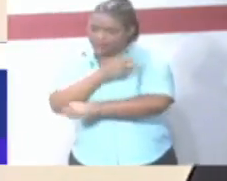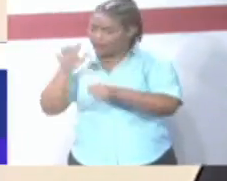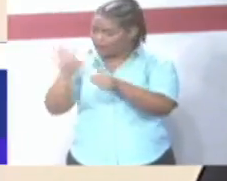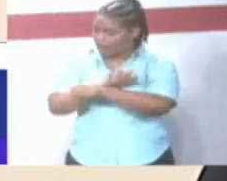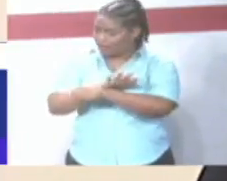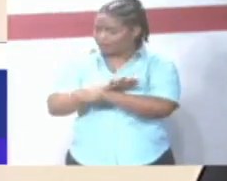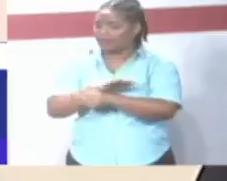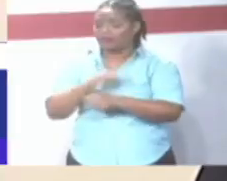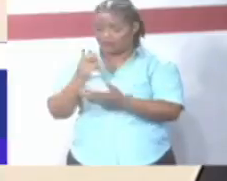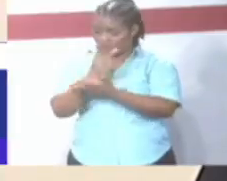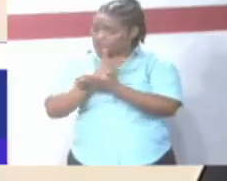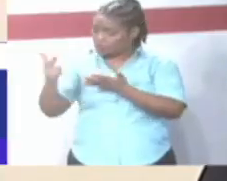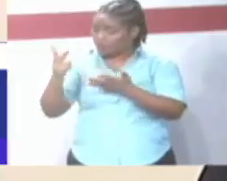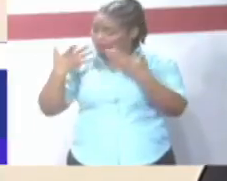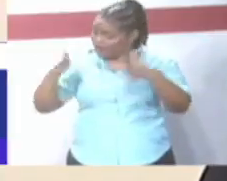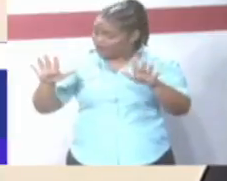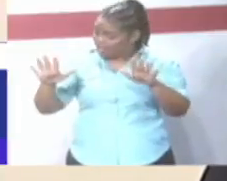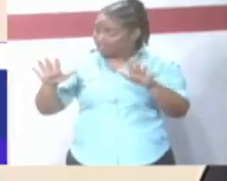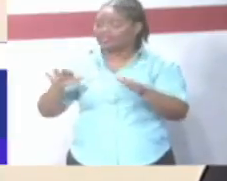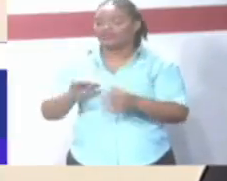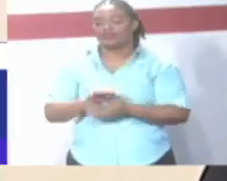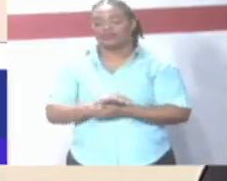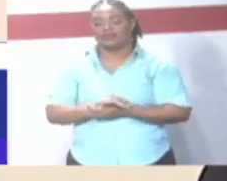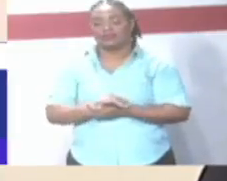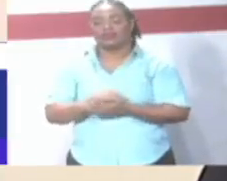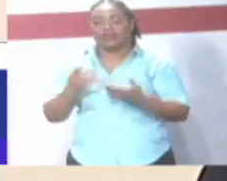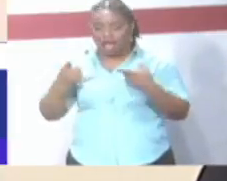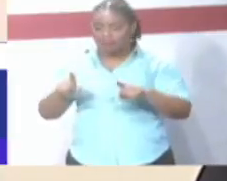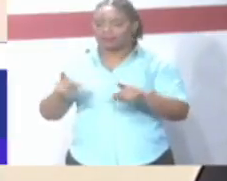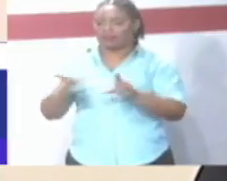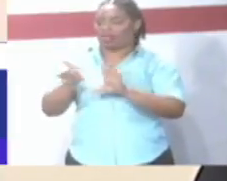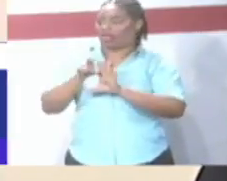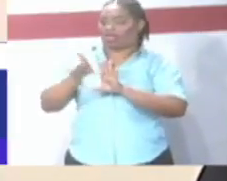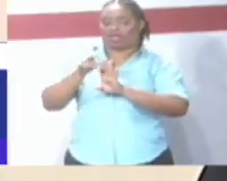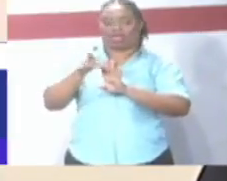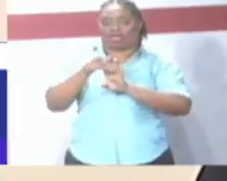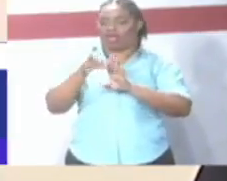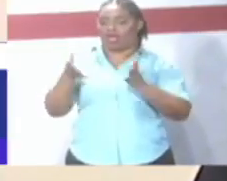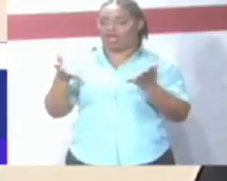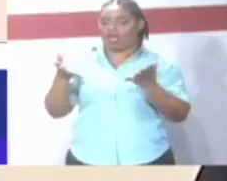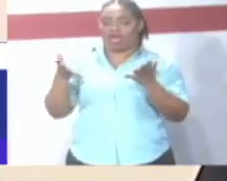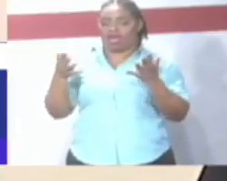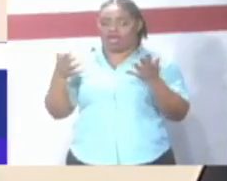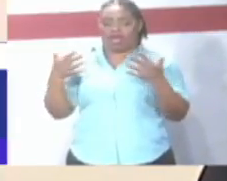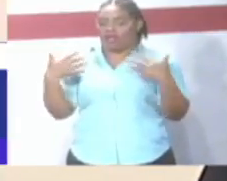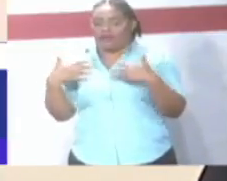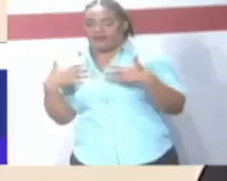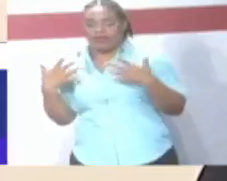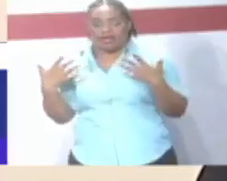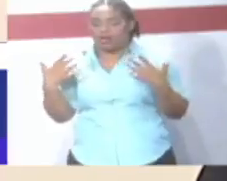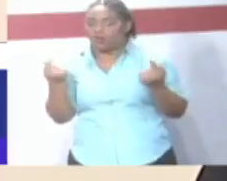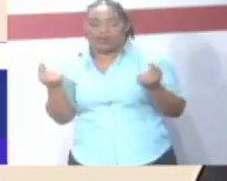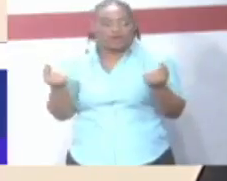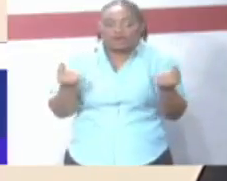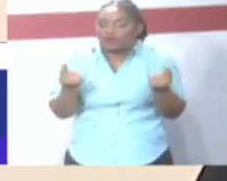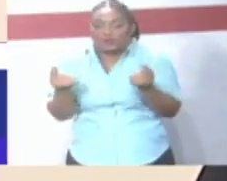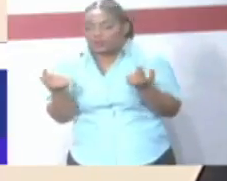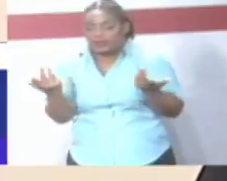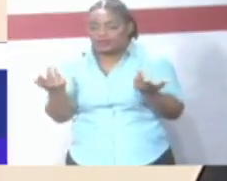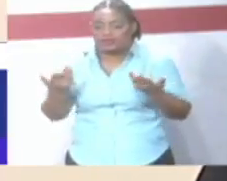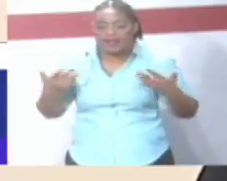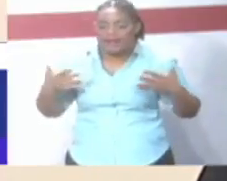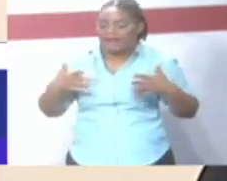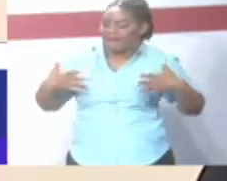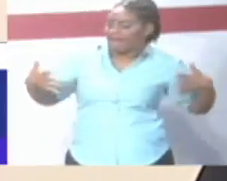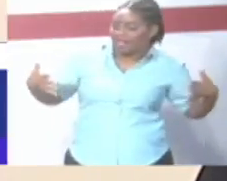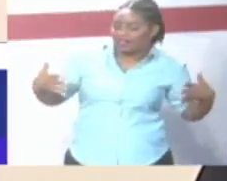passed, and she got the virus, and she's panicking. So I said, what is wrong? Well, I'm a bit overweight. Okay, what else is wrong? Well,